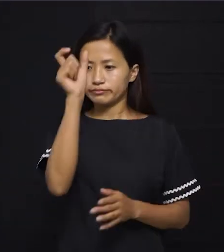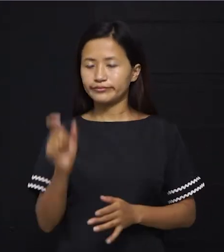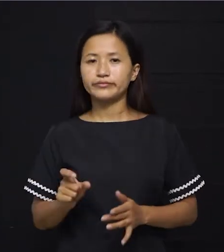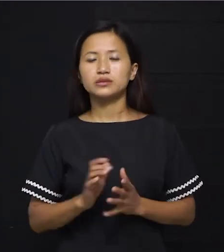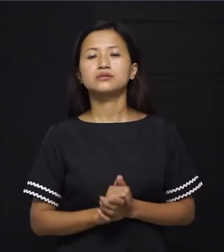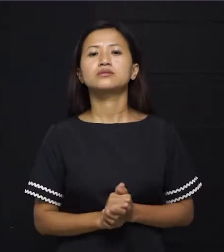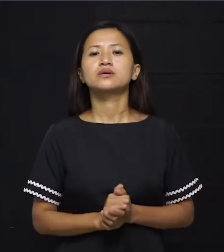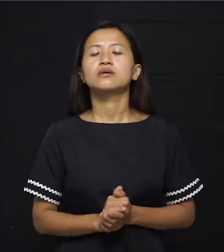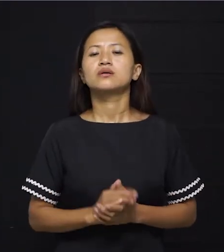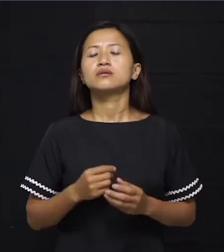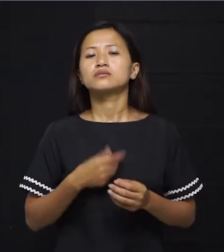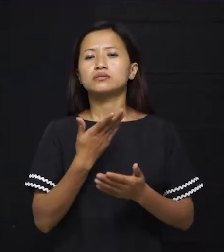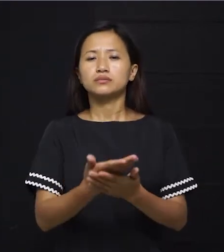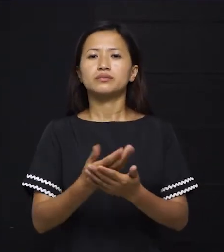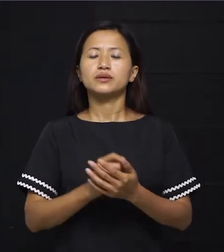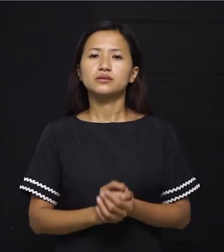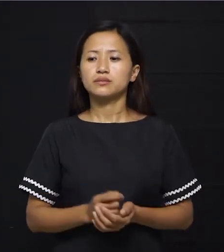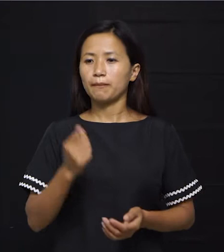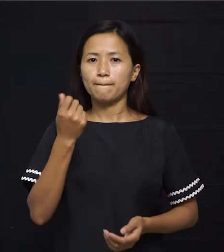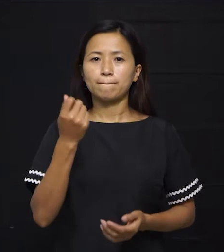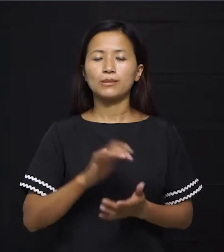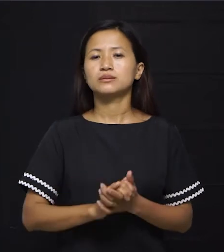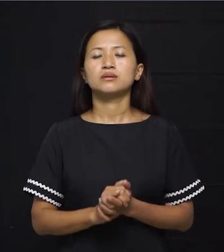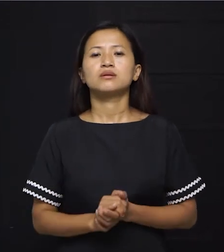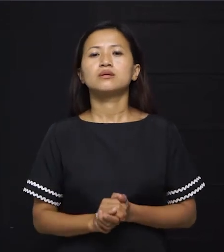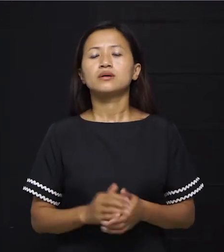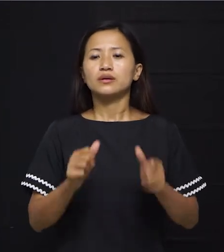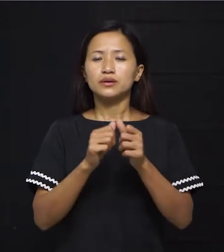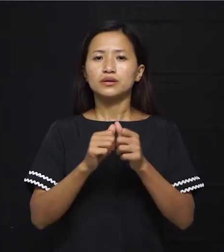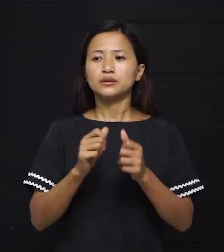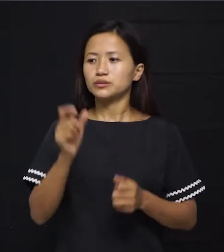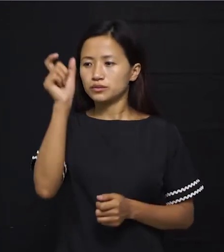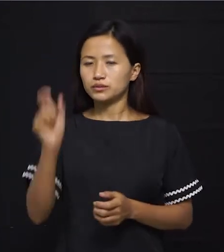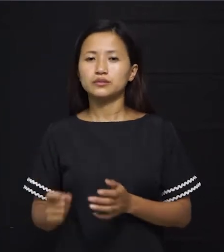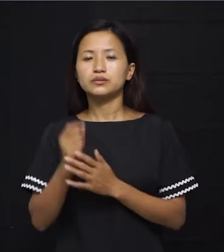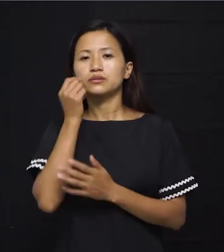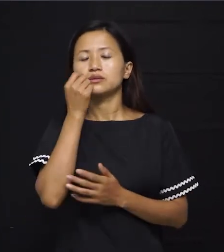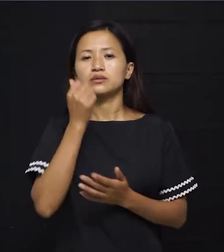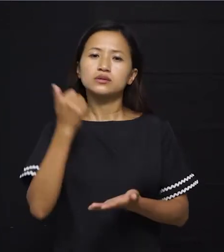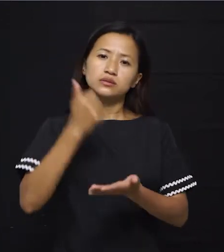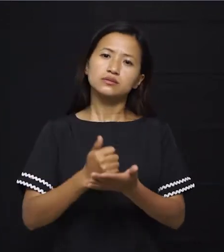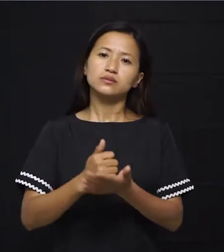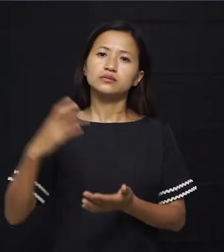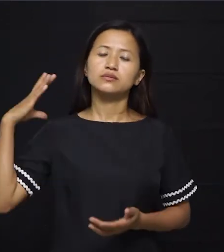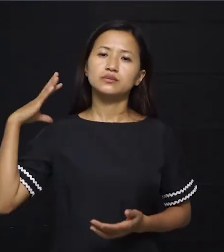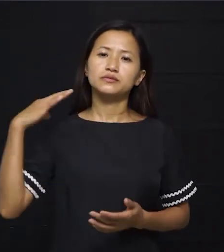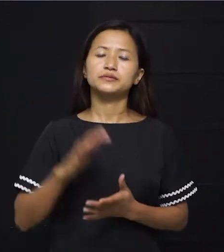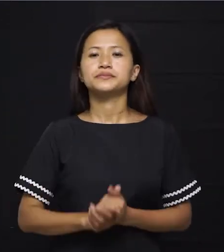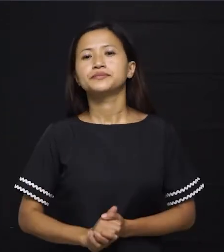money. But Samju Sahu did not pay him the money. And as Algu was a good man, maybe he was deciding to wait for